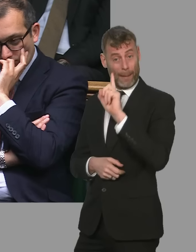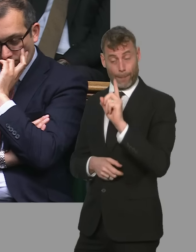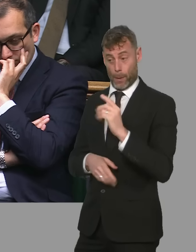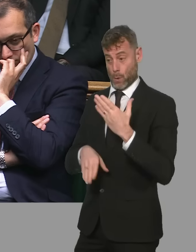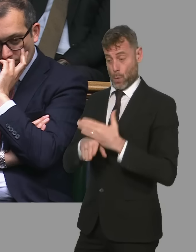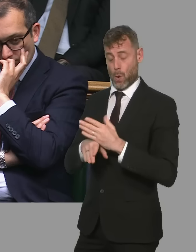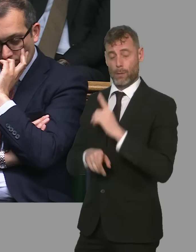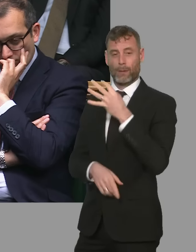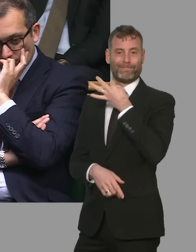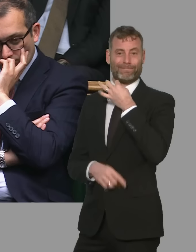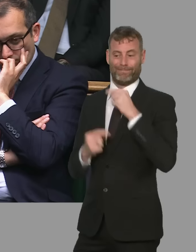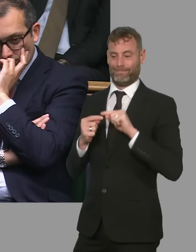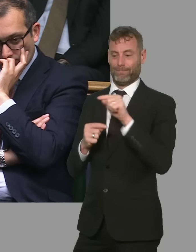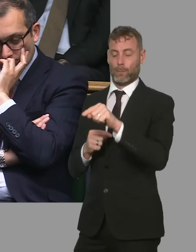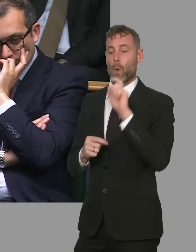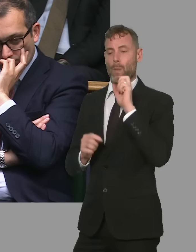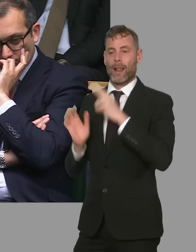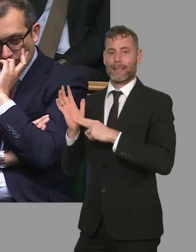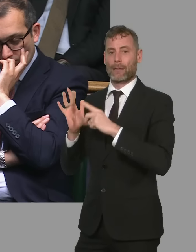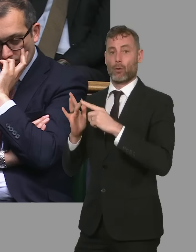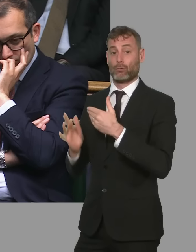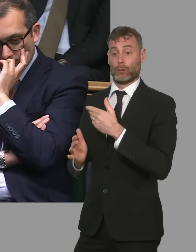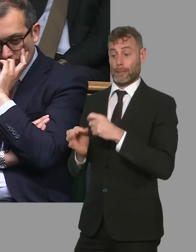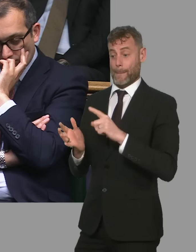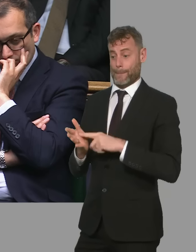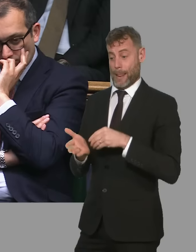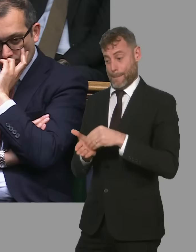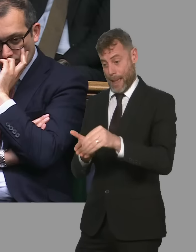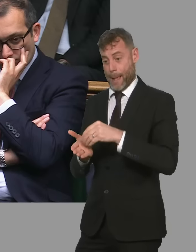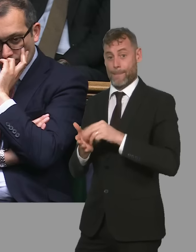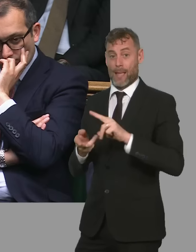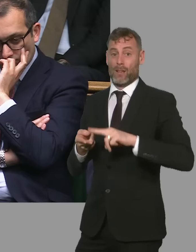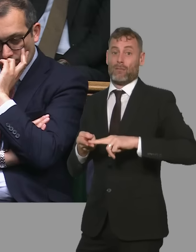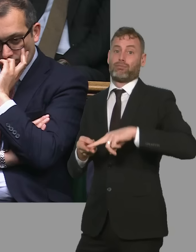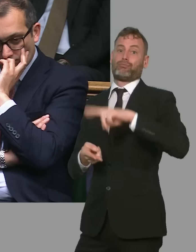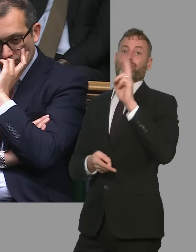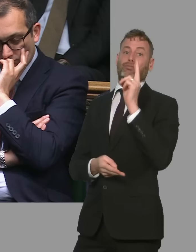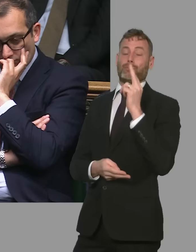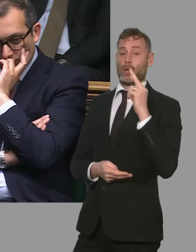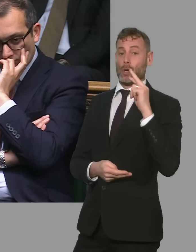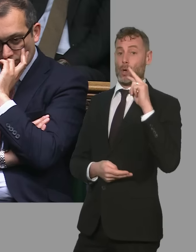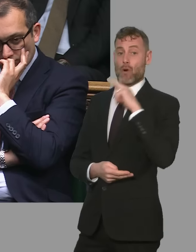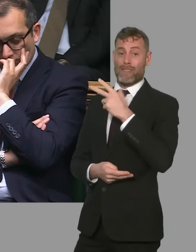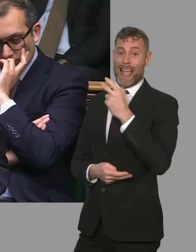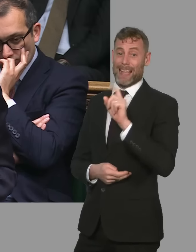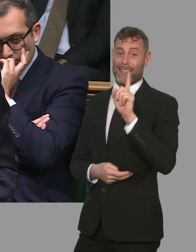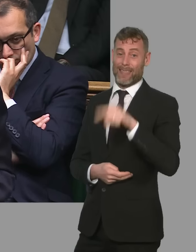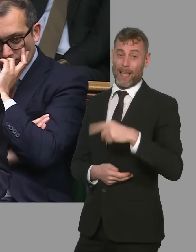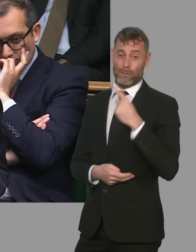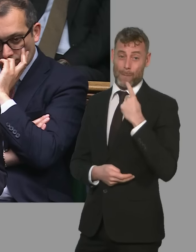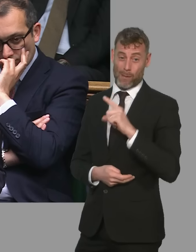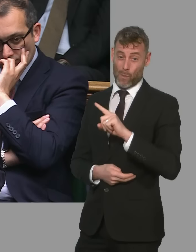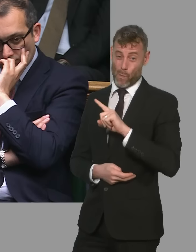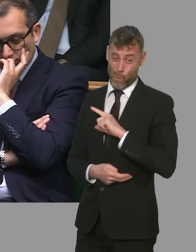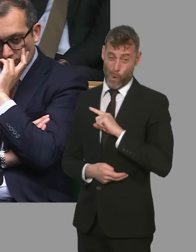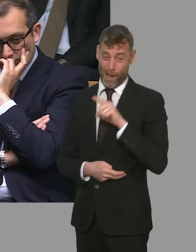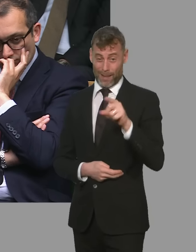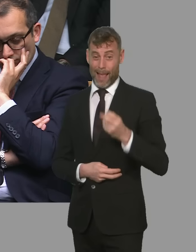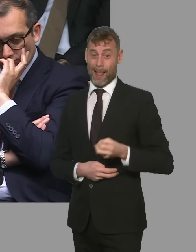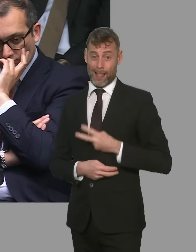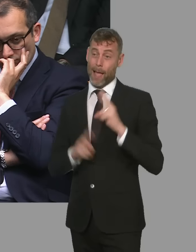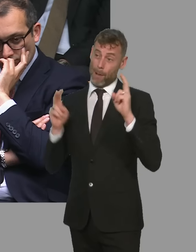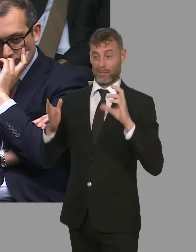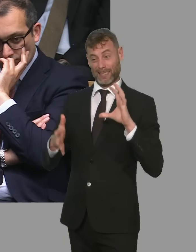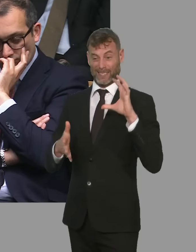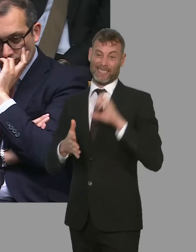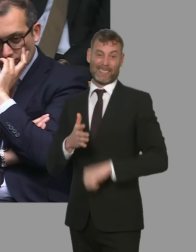£288,000 because of Labour's tax on jobs. We need to get Britain working again, but this government's policies are doing the